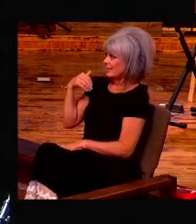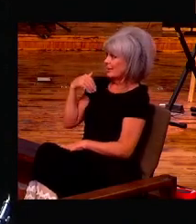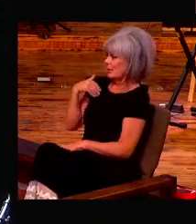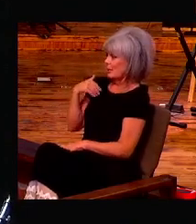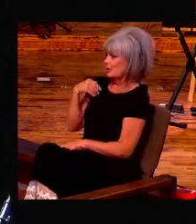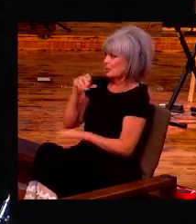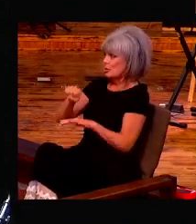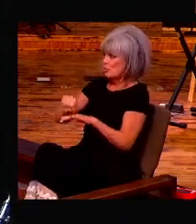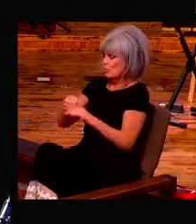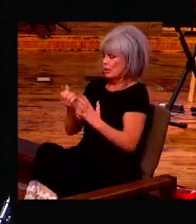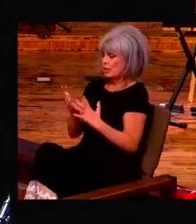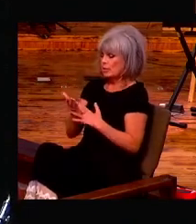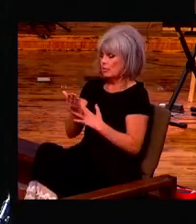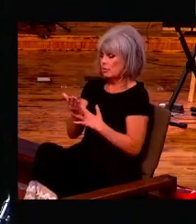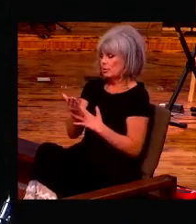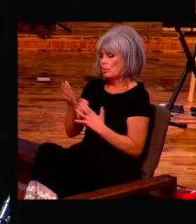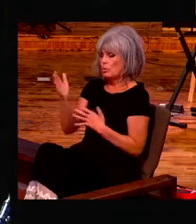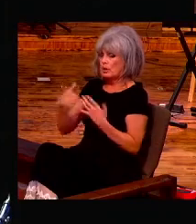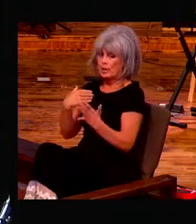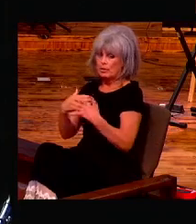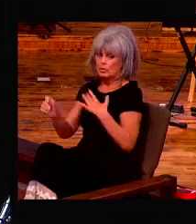through the thing that has tried to break you.